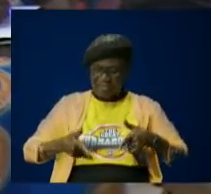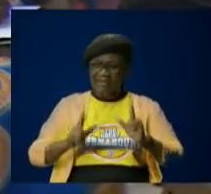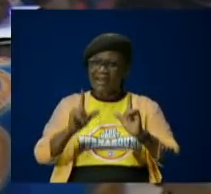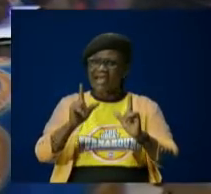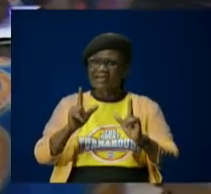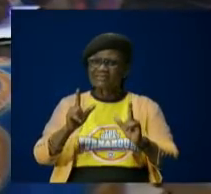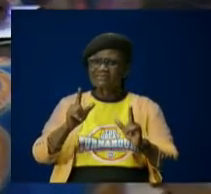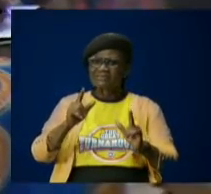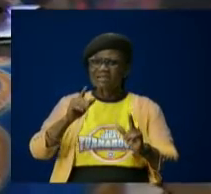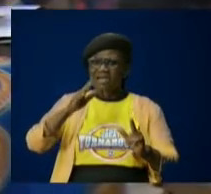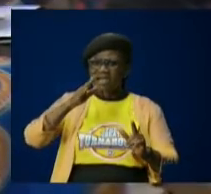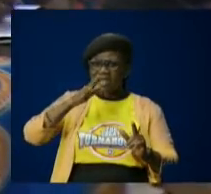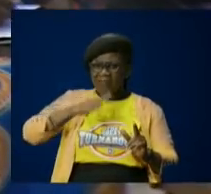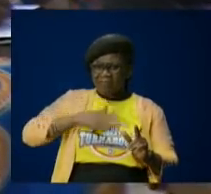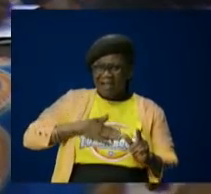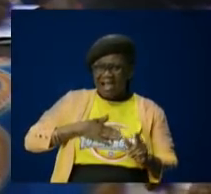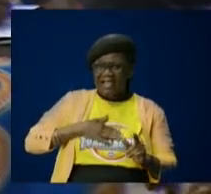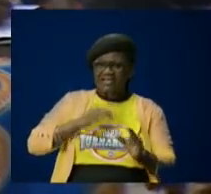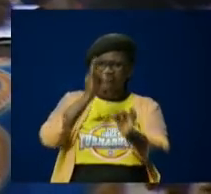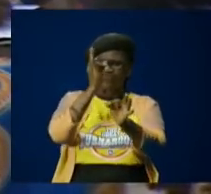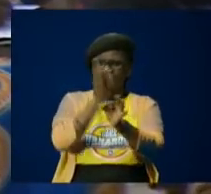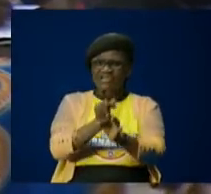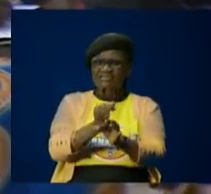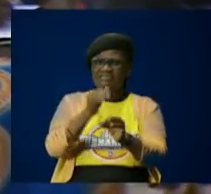faith in you